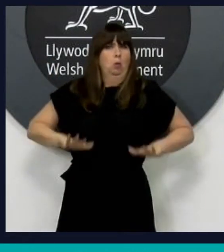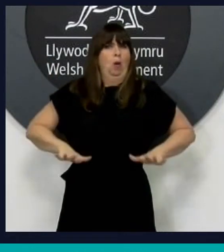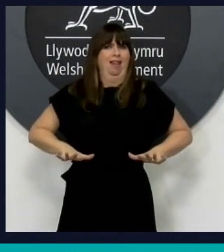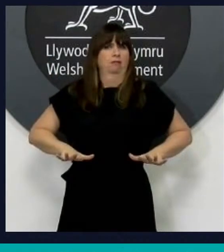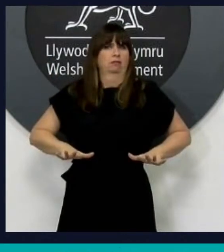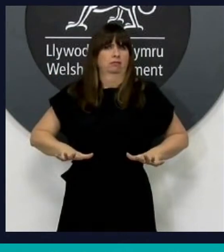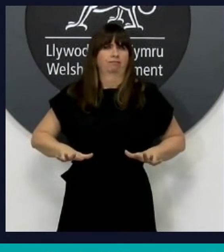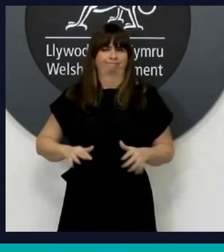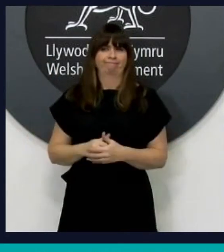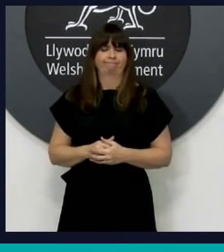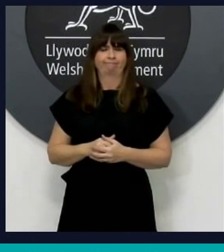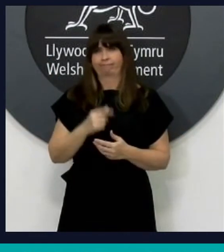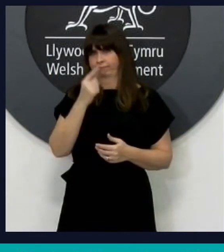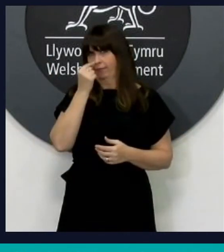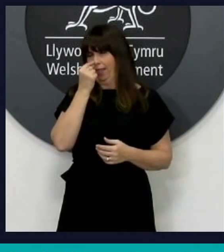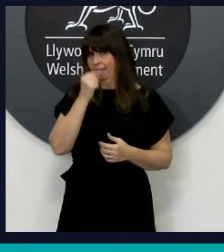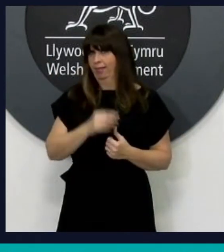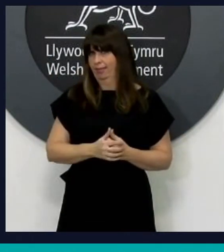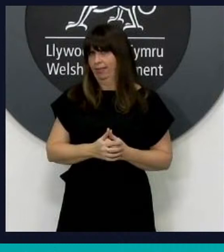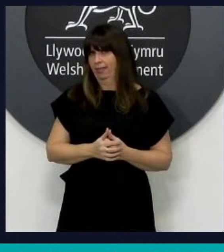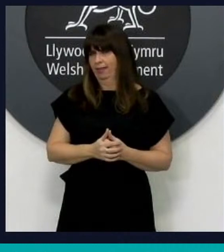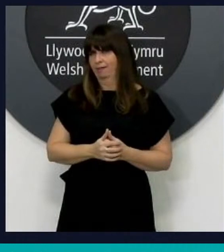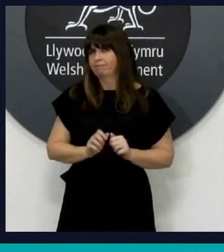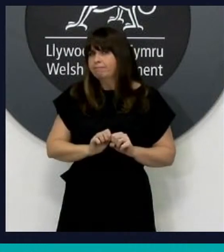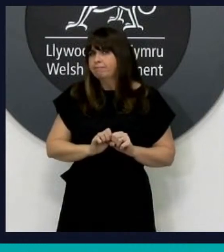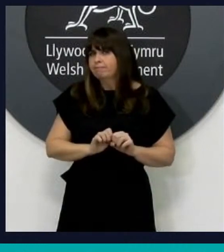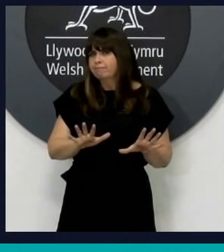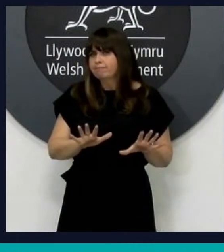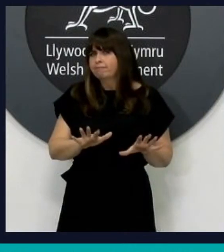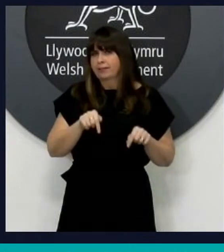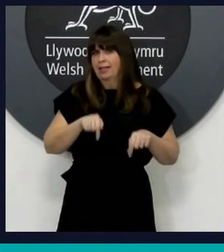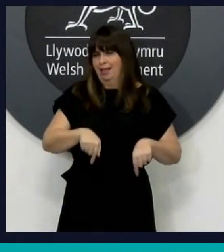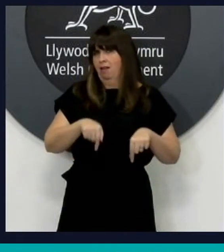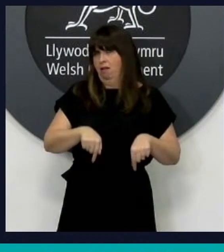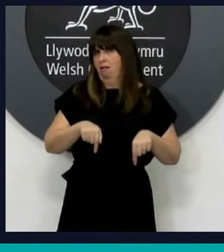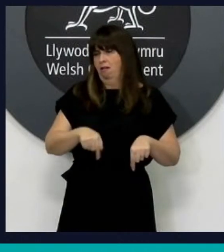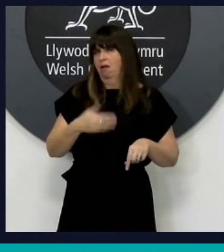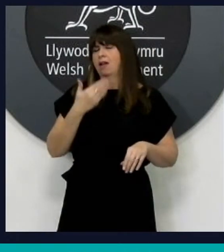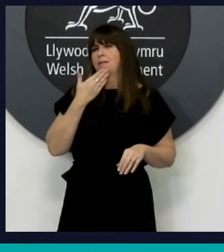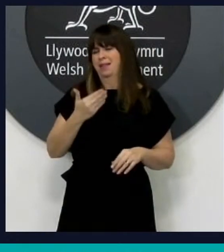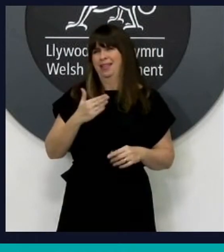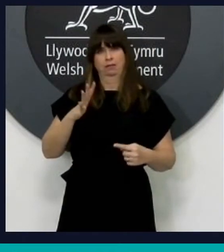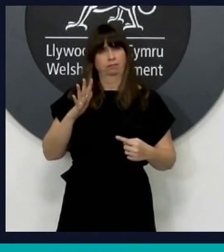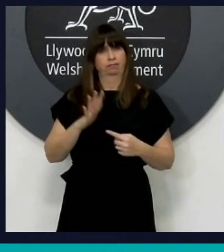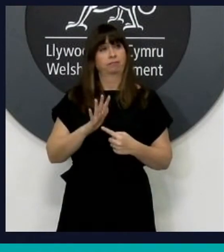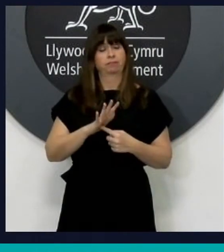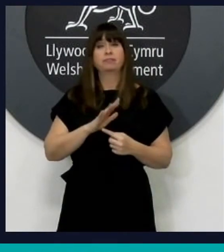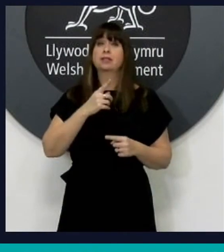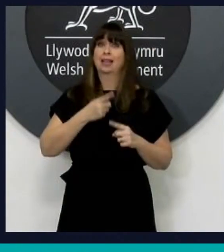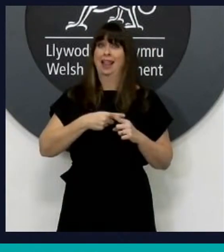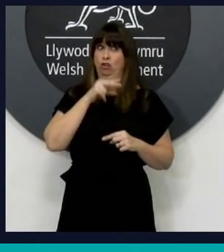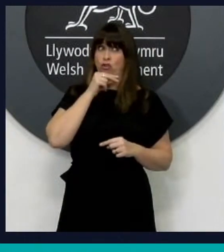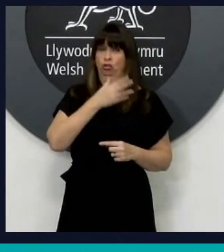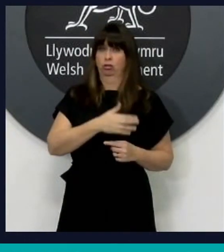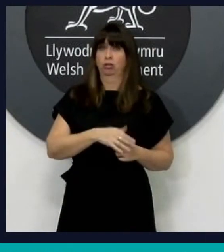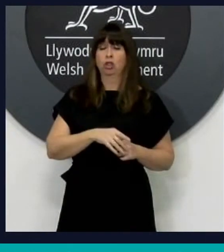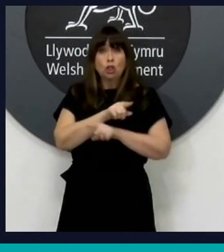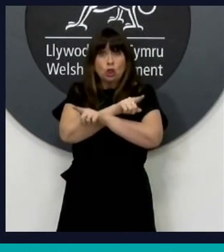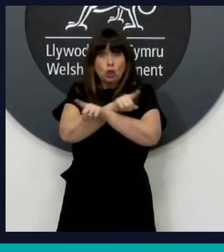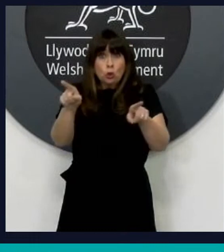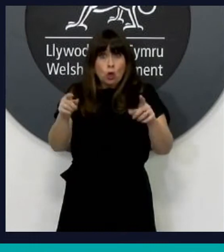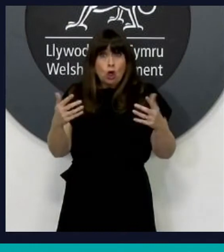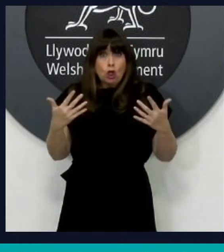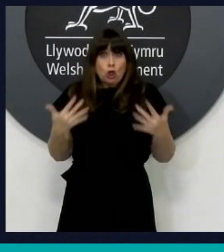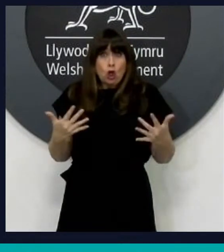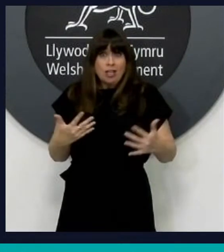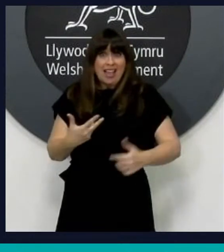yr amrywiolyn ag, o ddifri ac i sicrhau bod chi yn cael y brechlyn. The key message here is, if you have not been